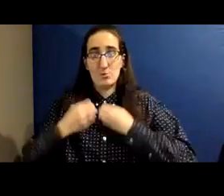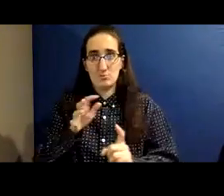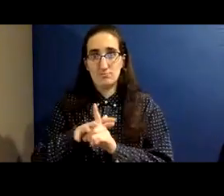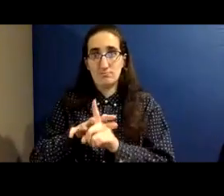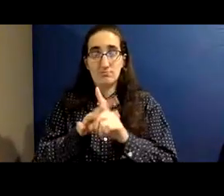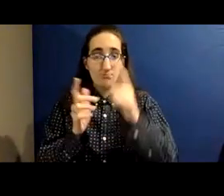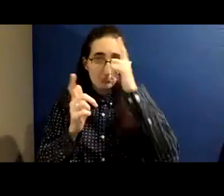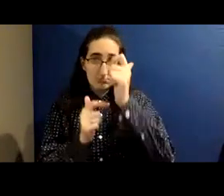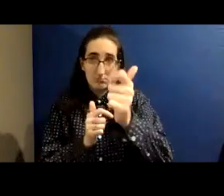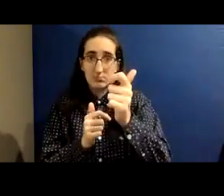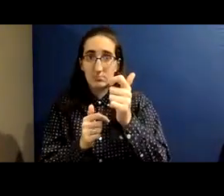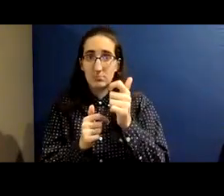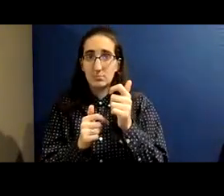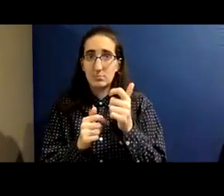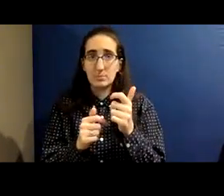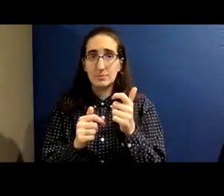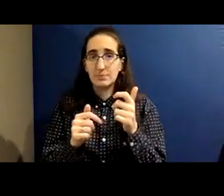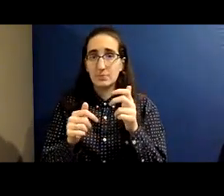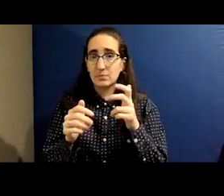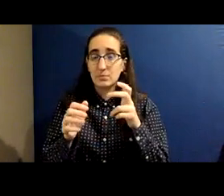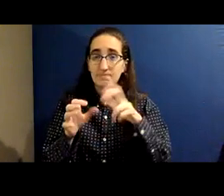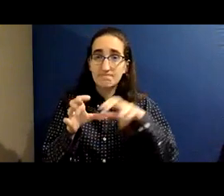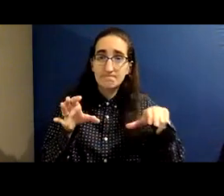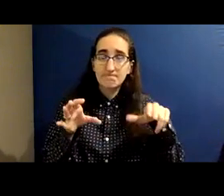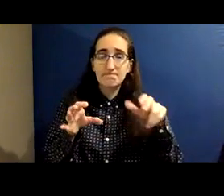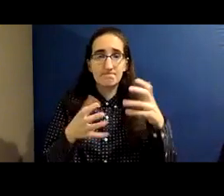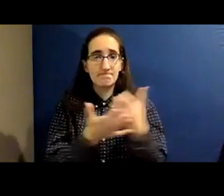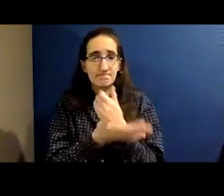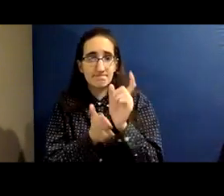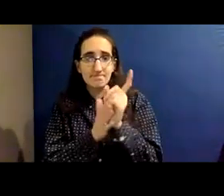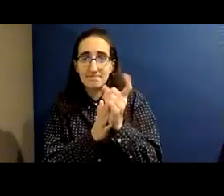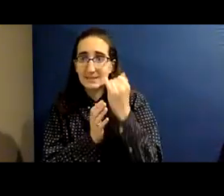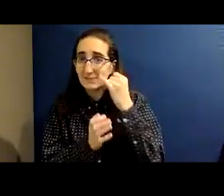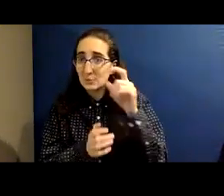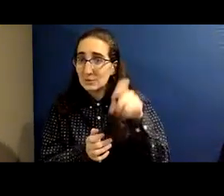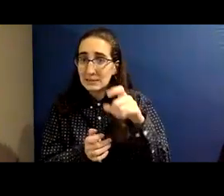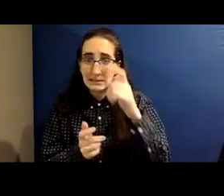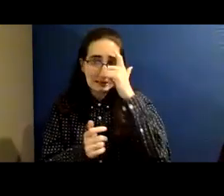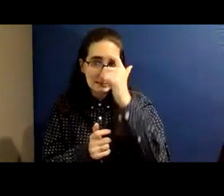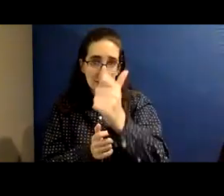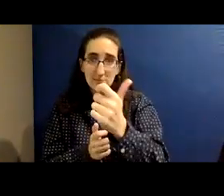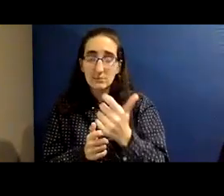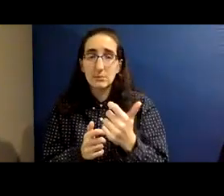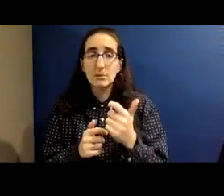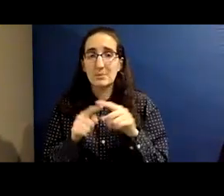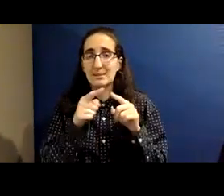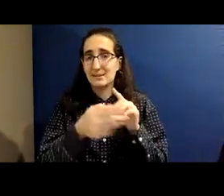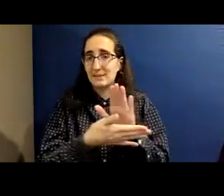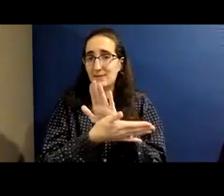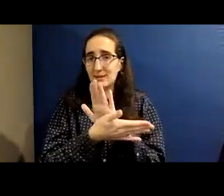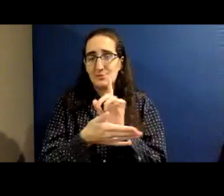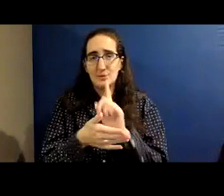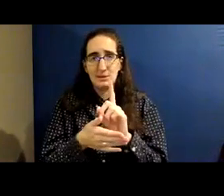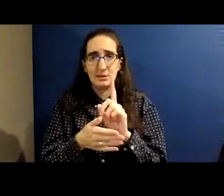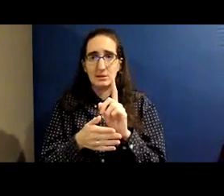to, step away, to take a minute if you need to. But this video is really